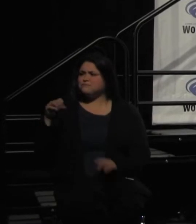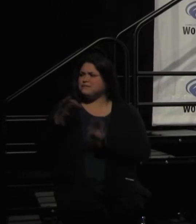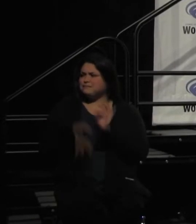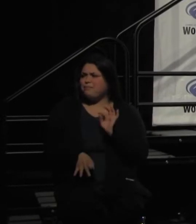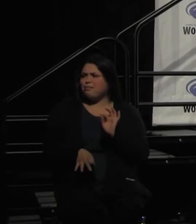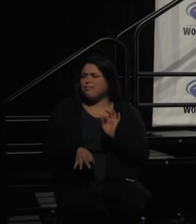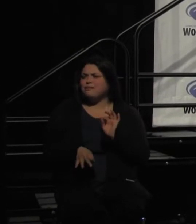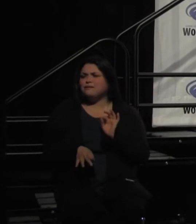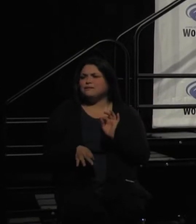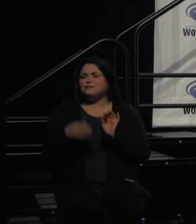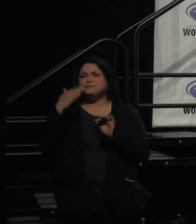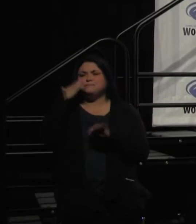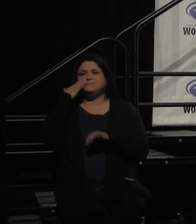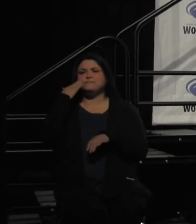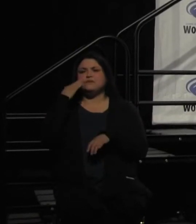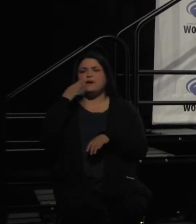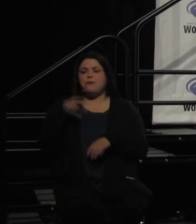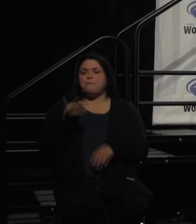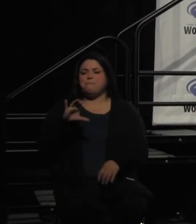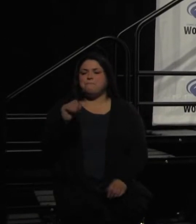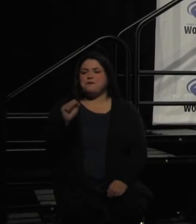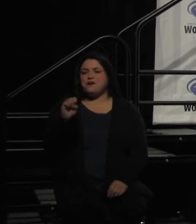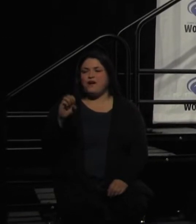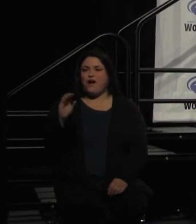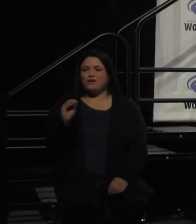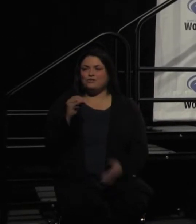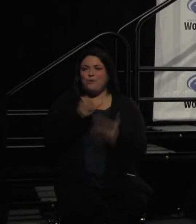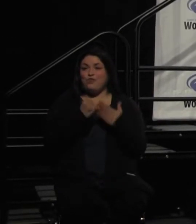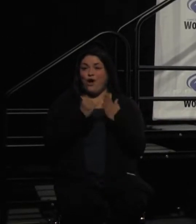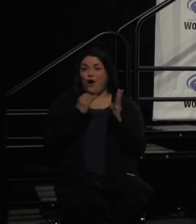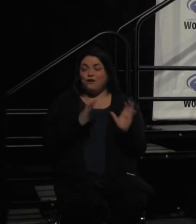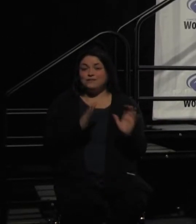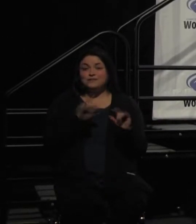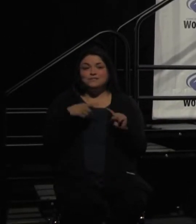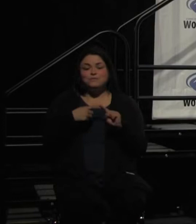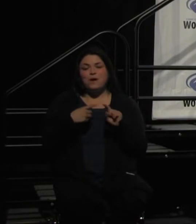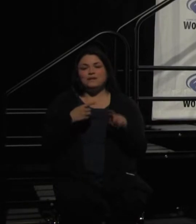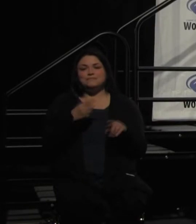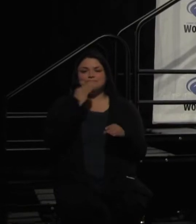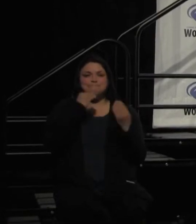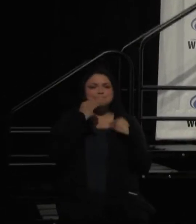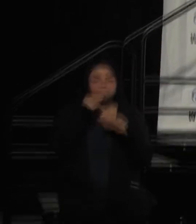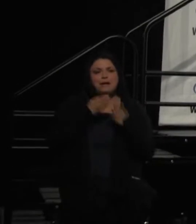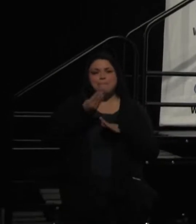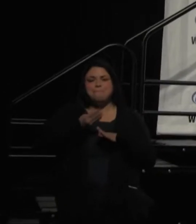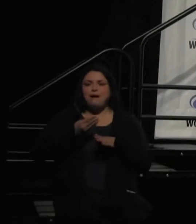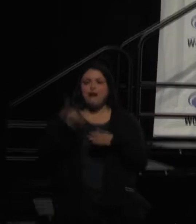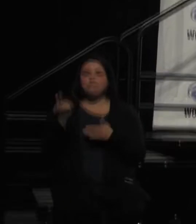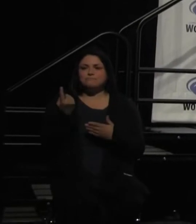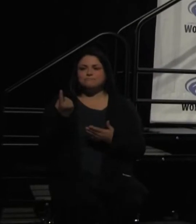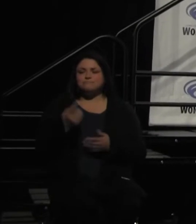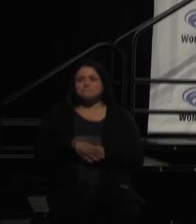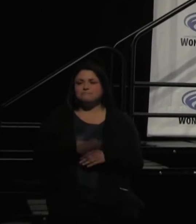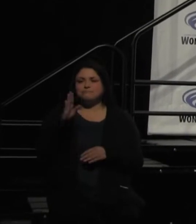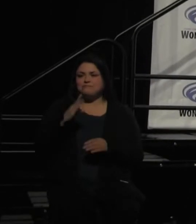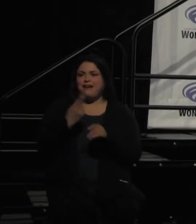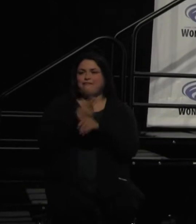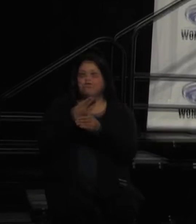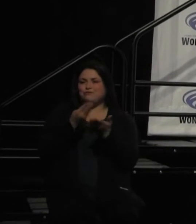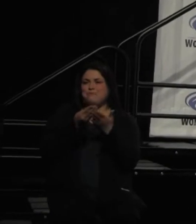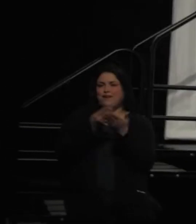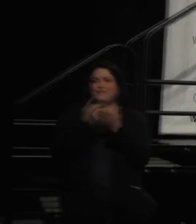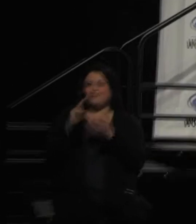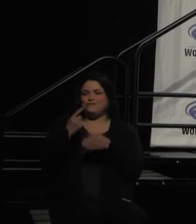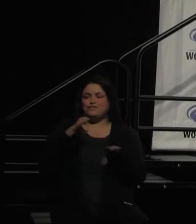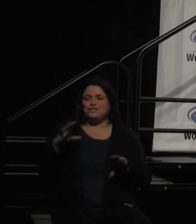simple. You know how Picasso, the artist, when he'd eat or purchase anything, he never used money. He would just